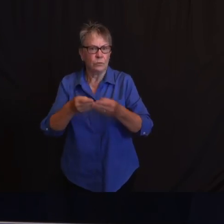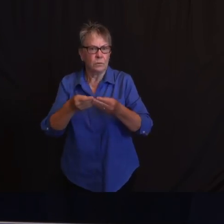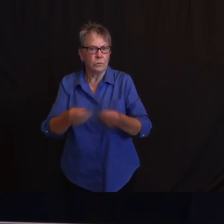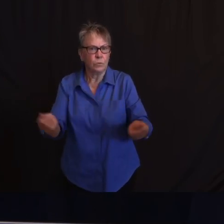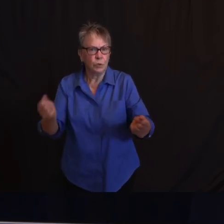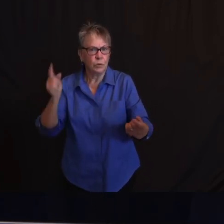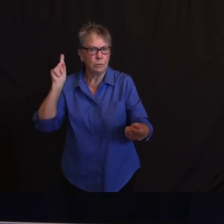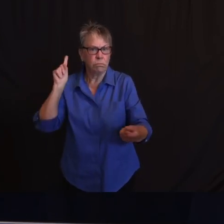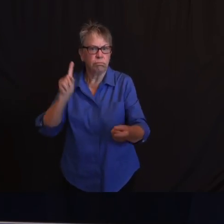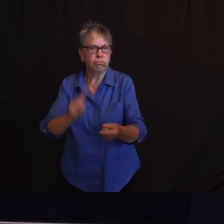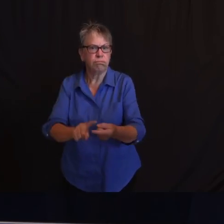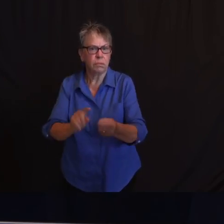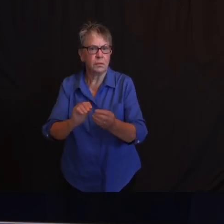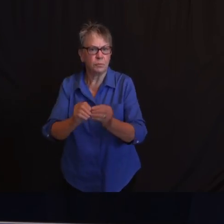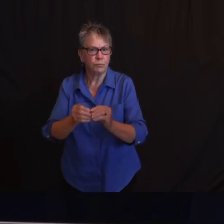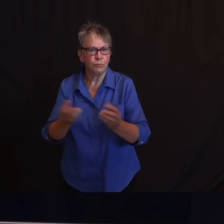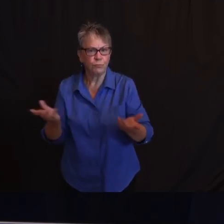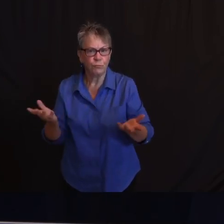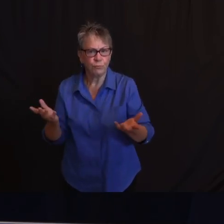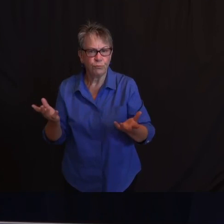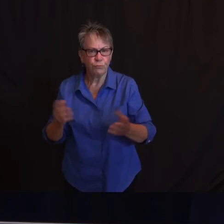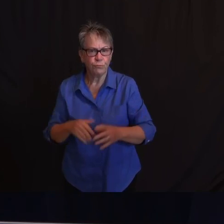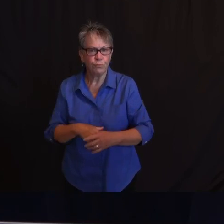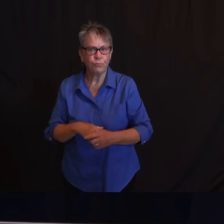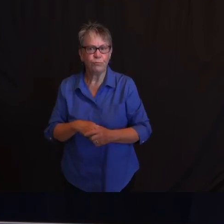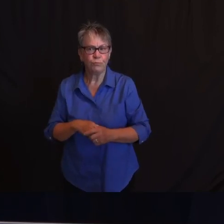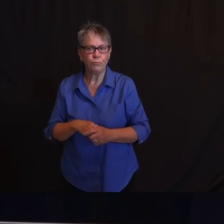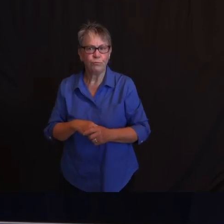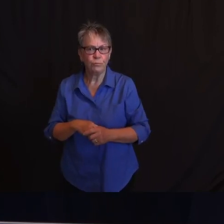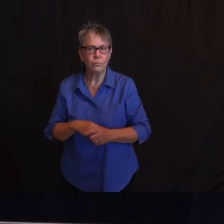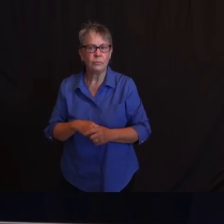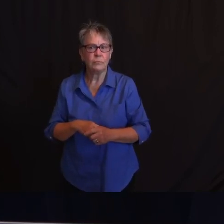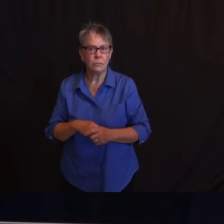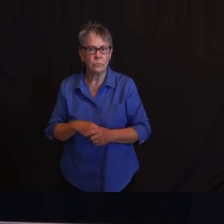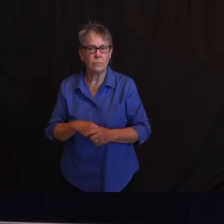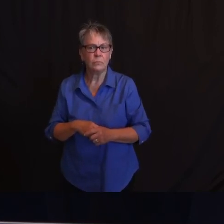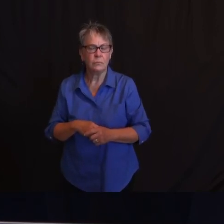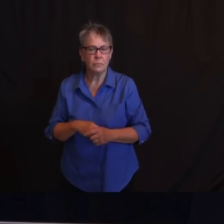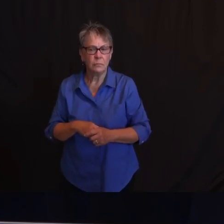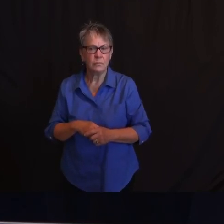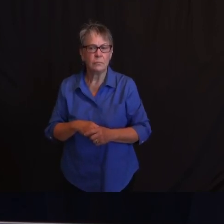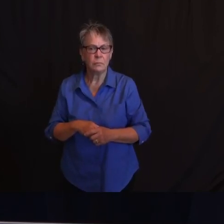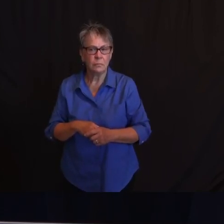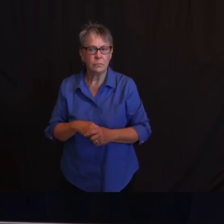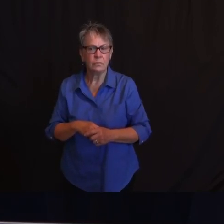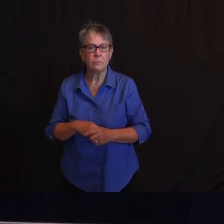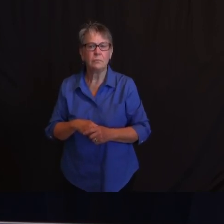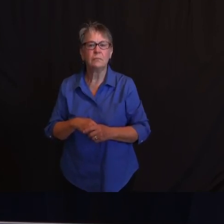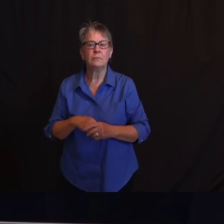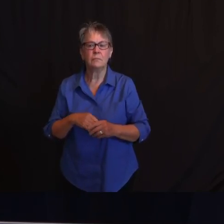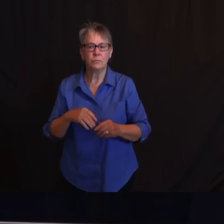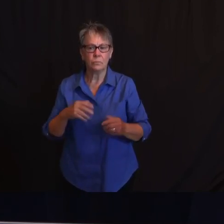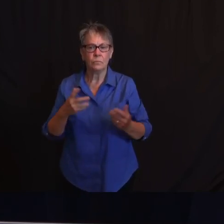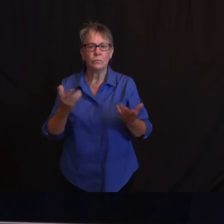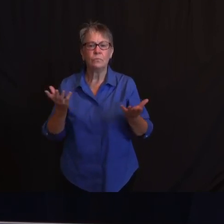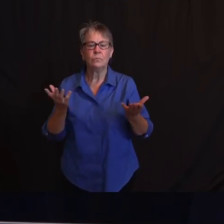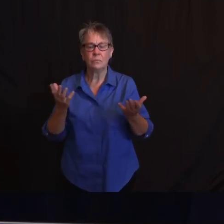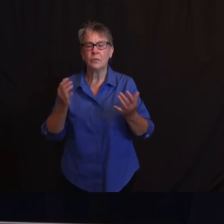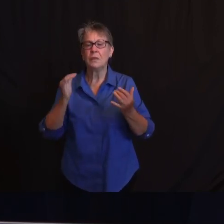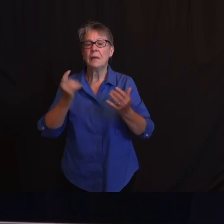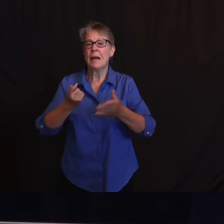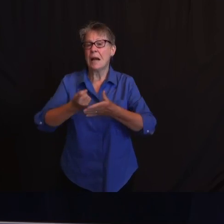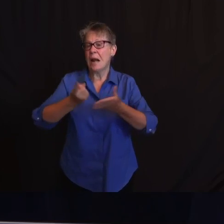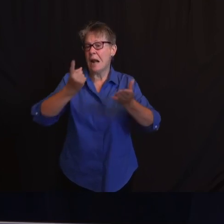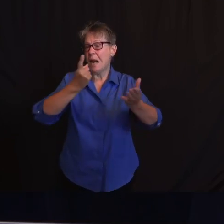awareness campaign, and the young adult population will be among our targeted audience. Of course, we will also